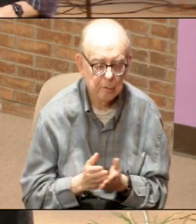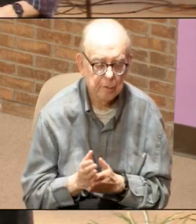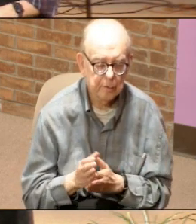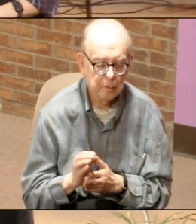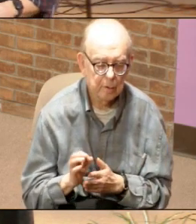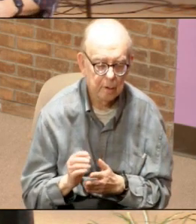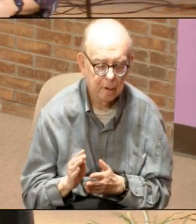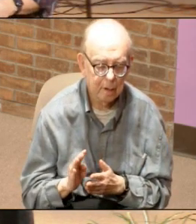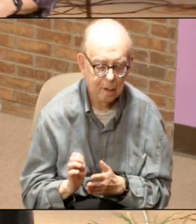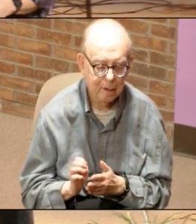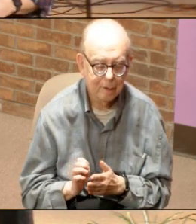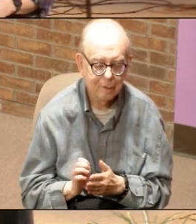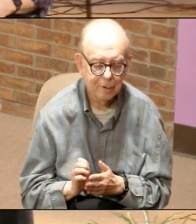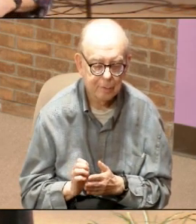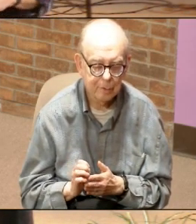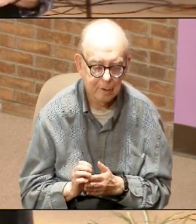February.